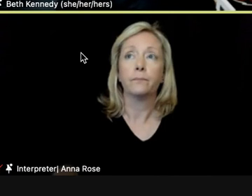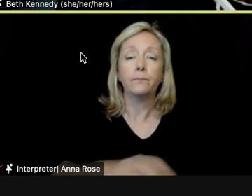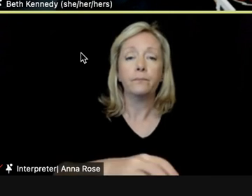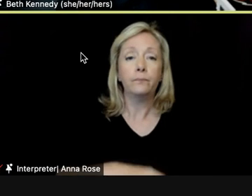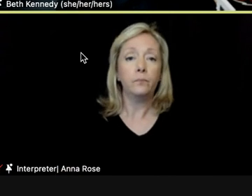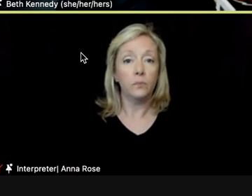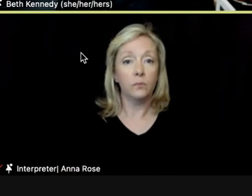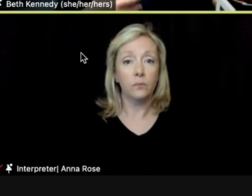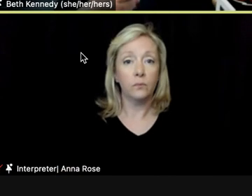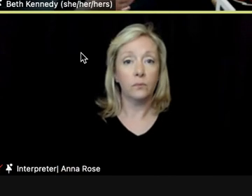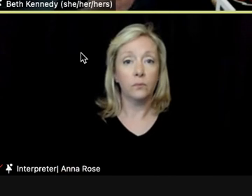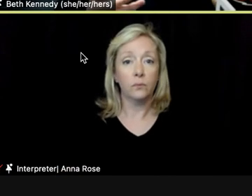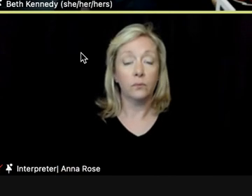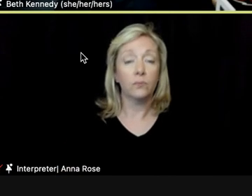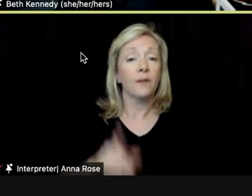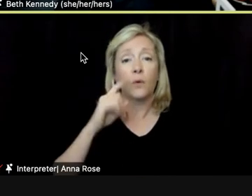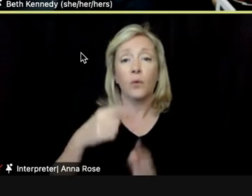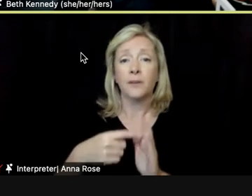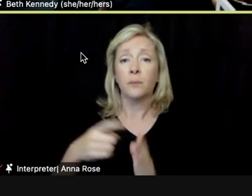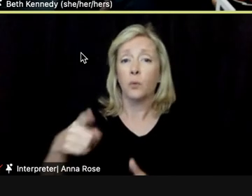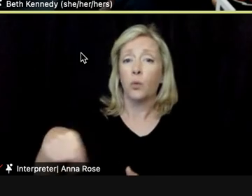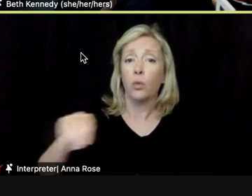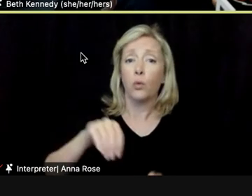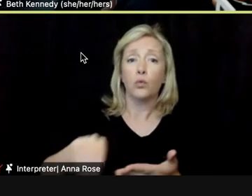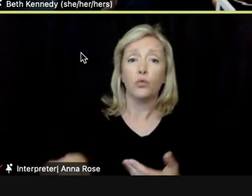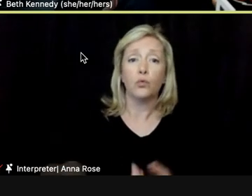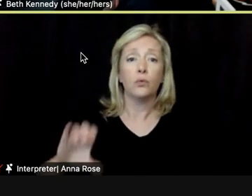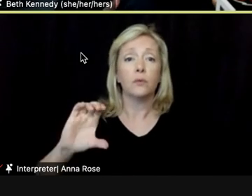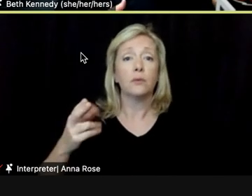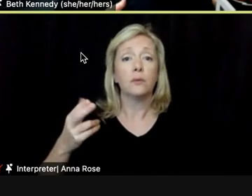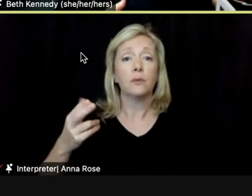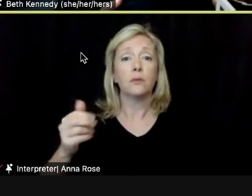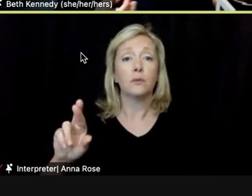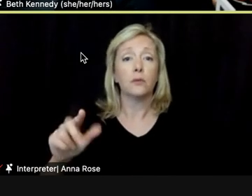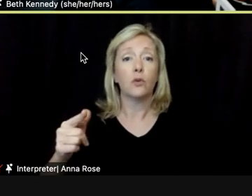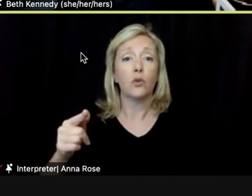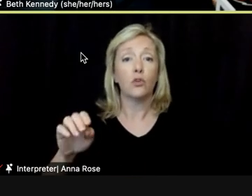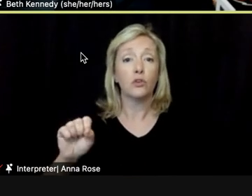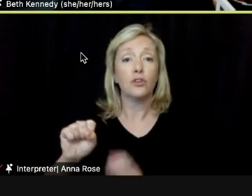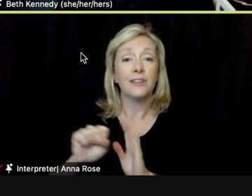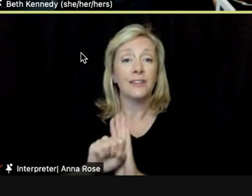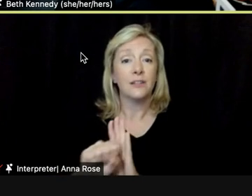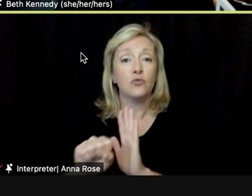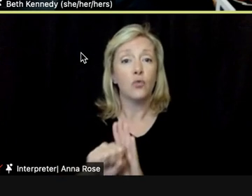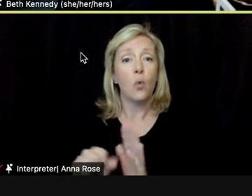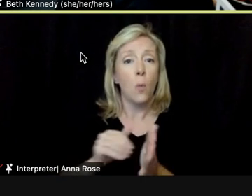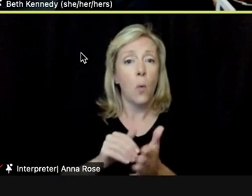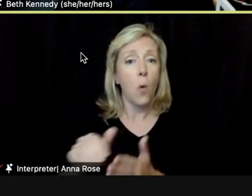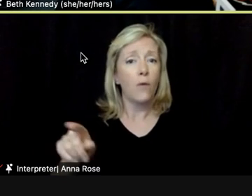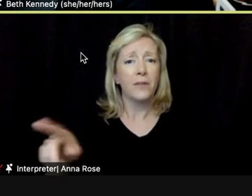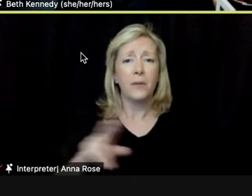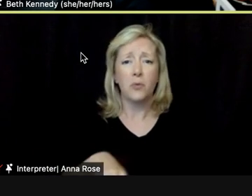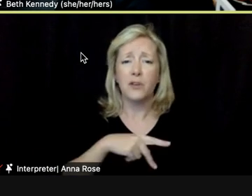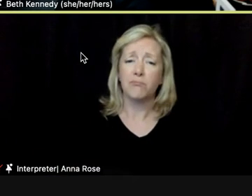particularly like Charge syndrome. When I think of kids who have Charge syndrome, a lot of them have these like wicked personalities